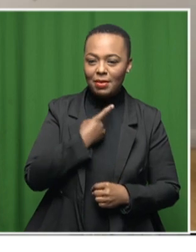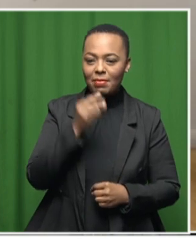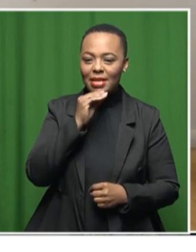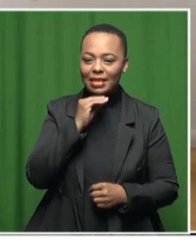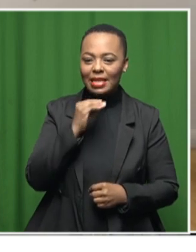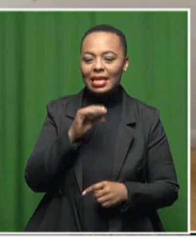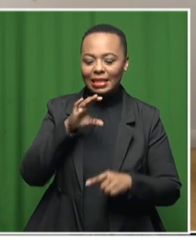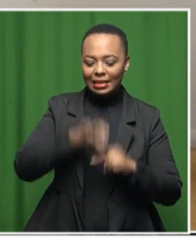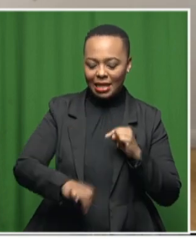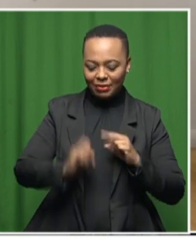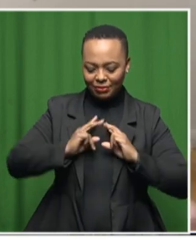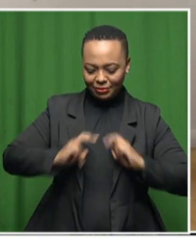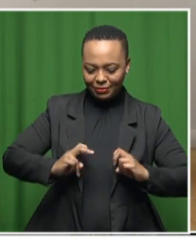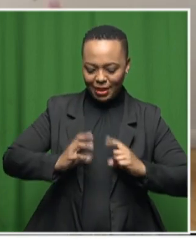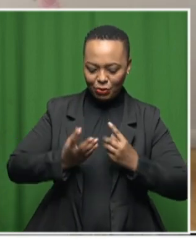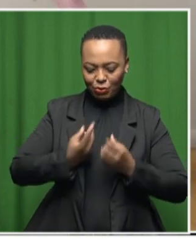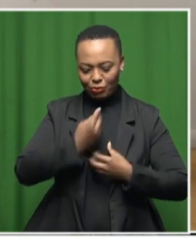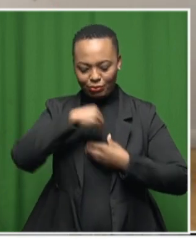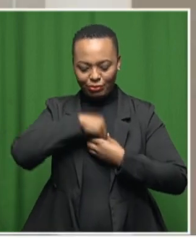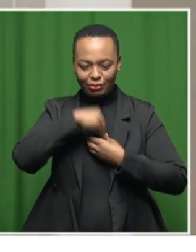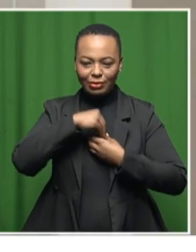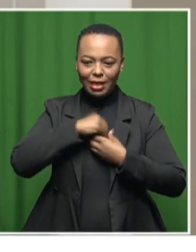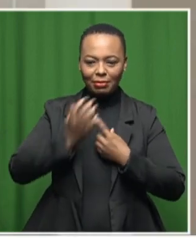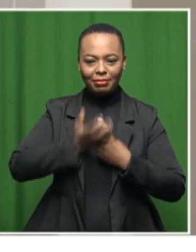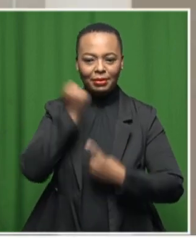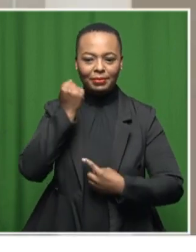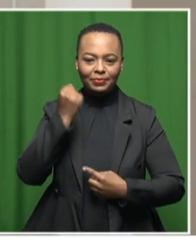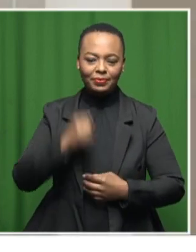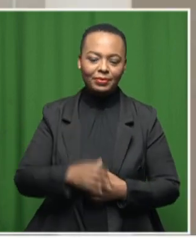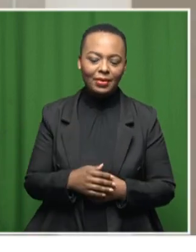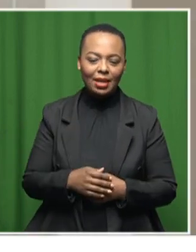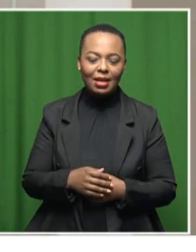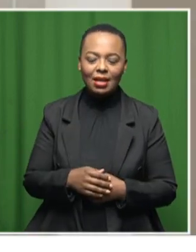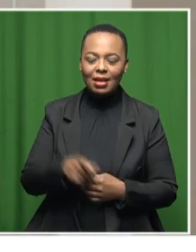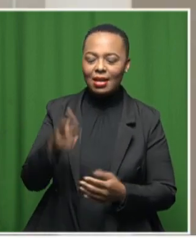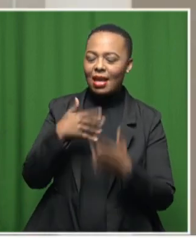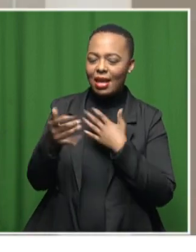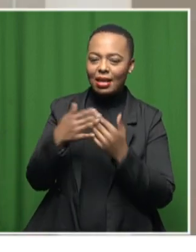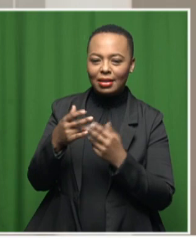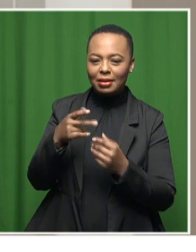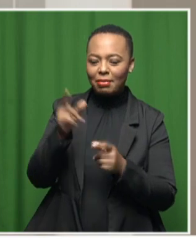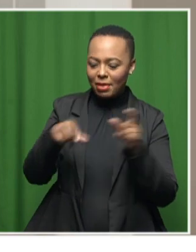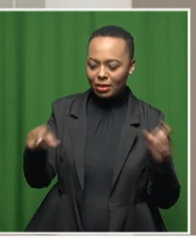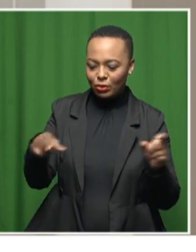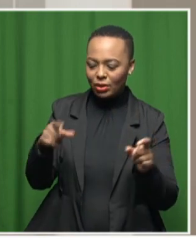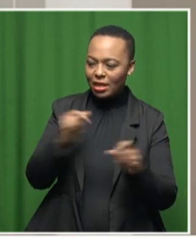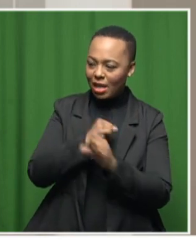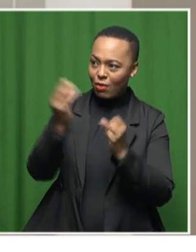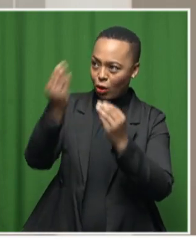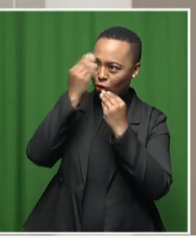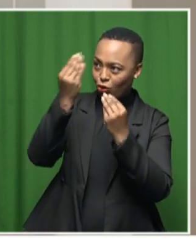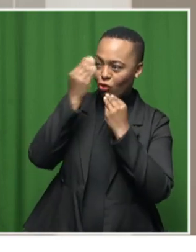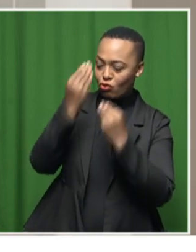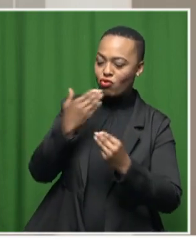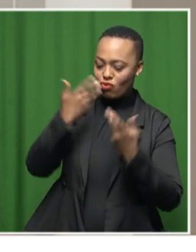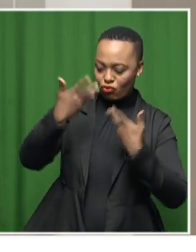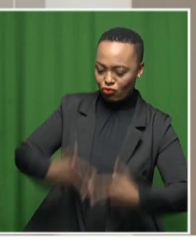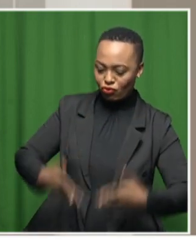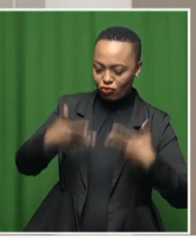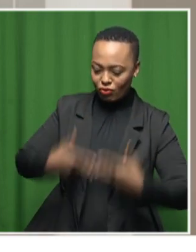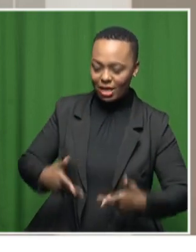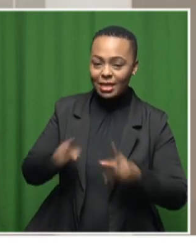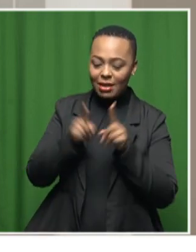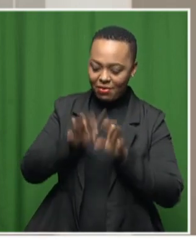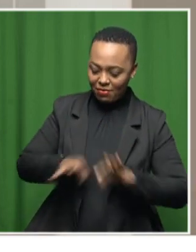book? Well, every one of us, we never are taught who are we and what is our core values. And when